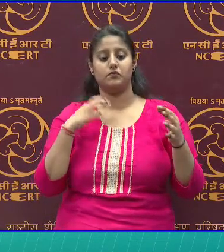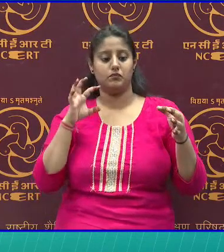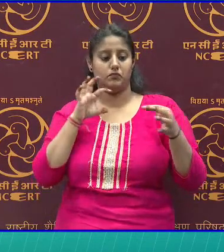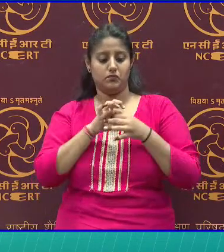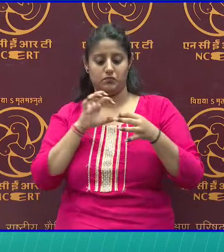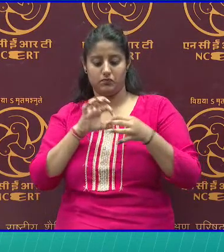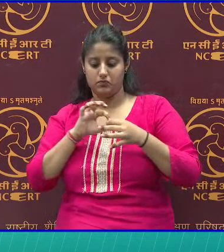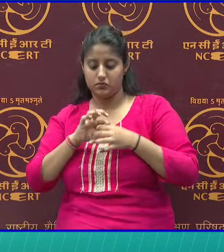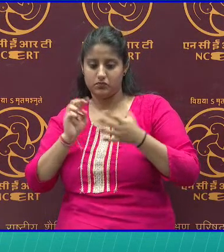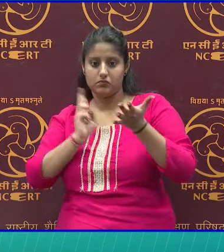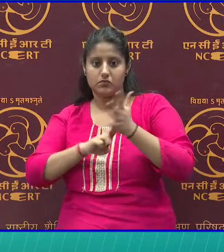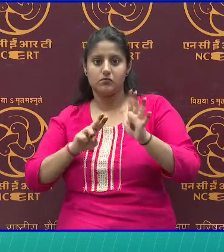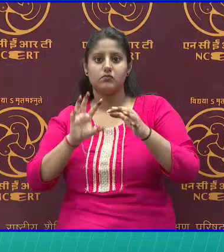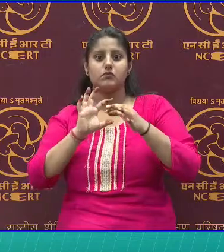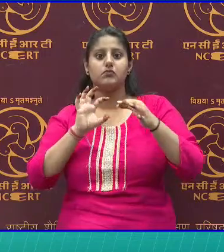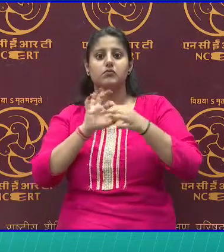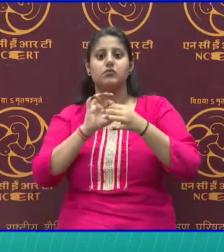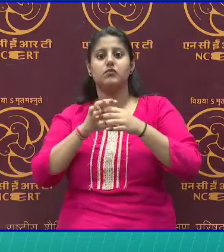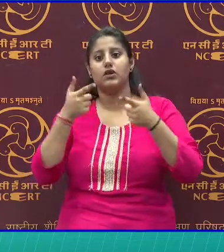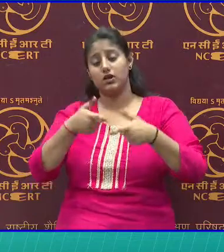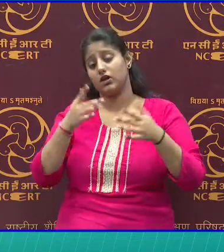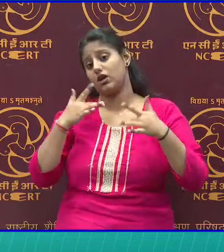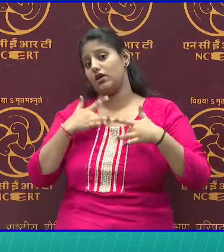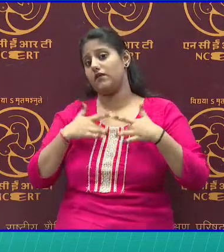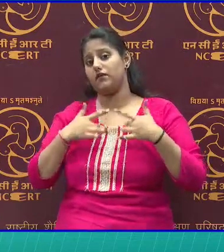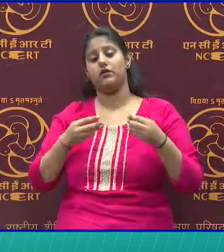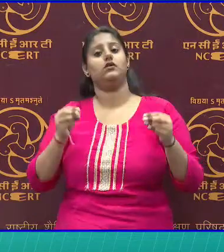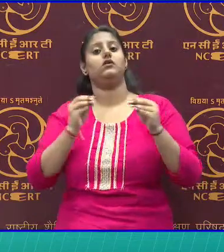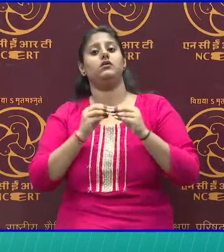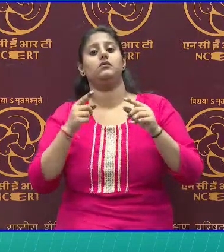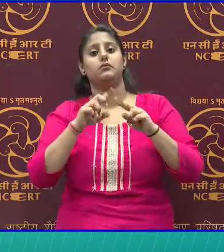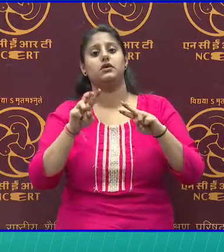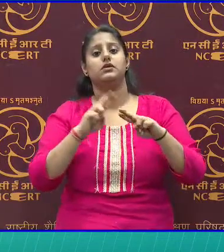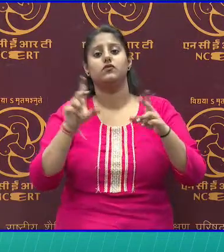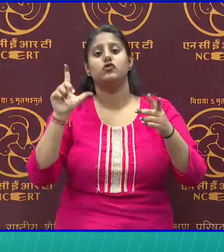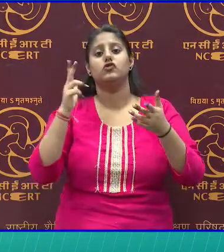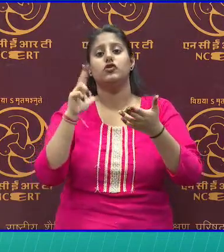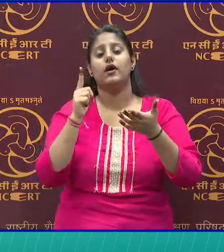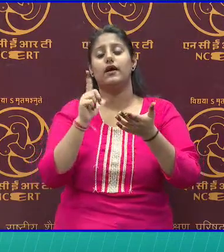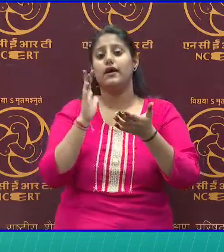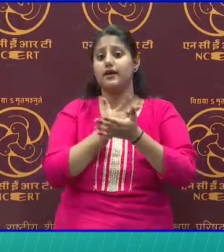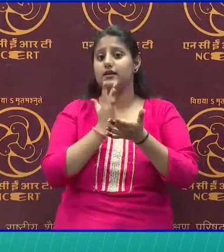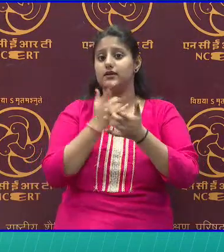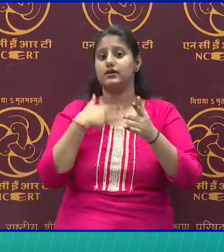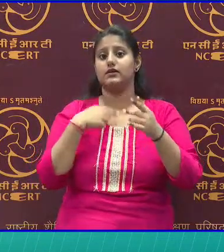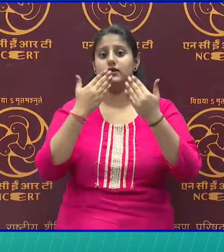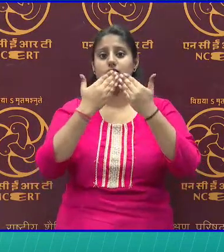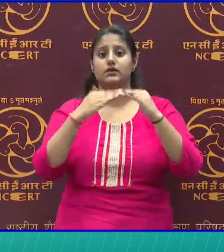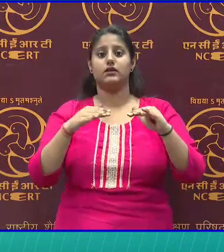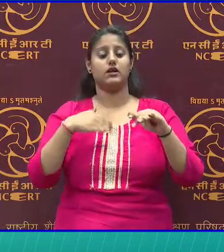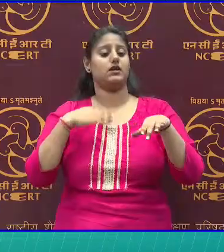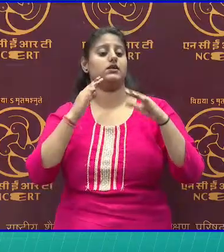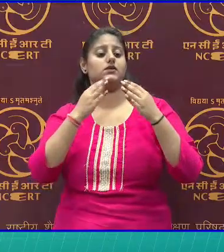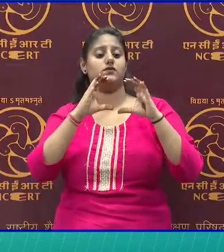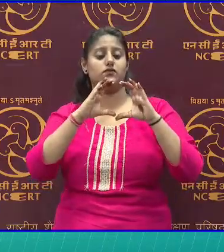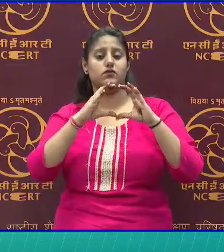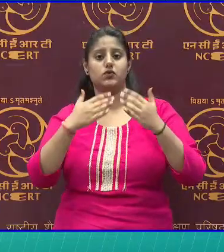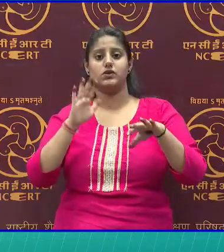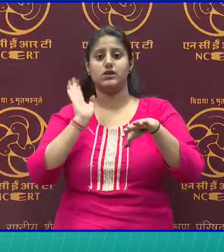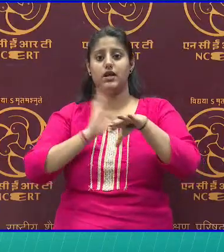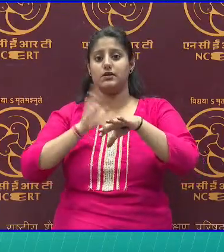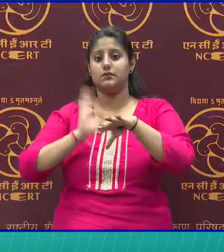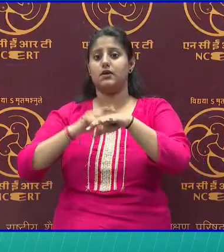our lives are. So it's a very interesting, the whole chapter, it is about the 4 children's experiences of being